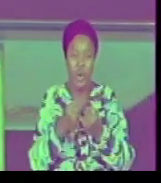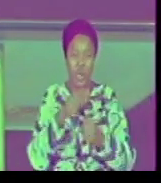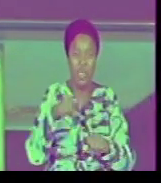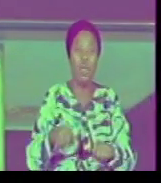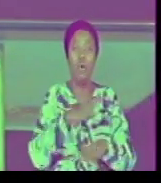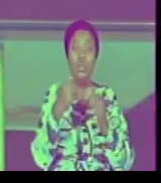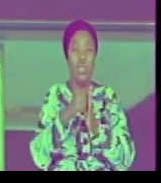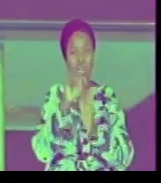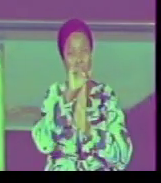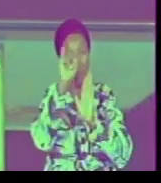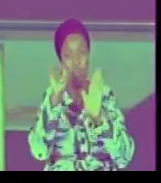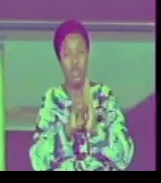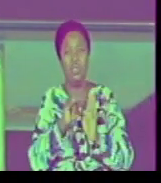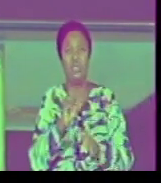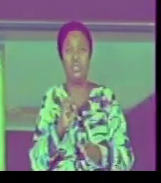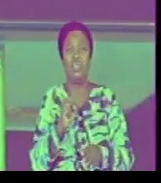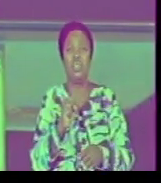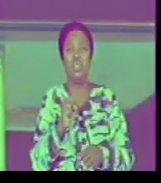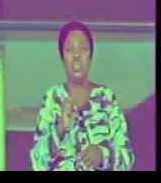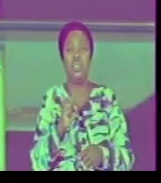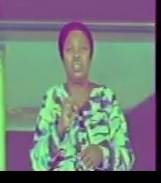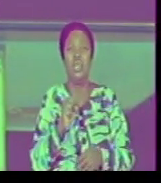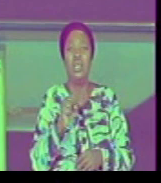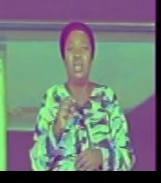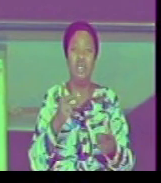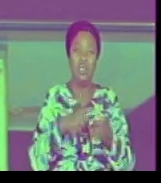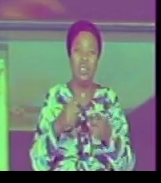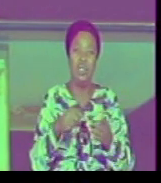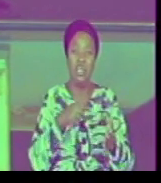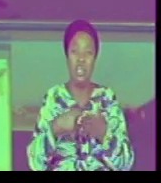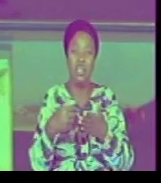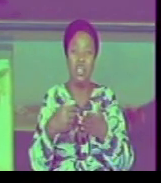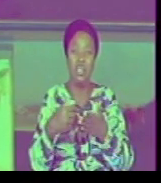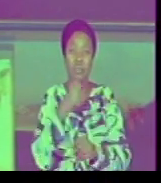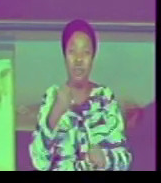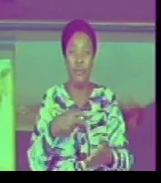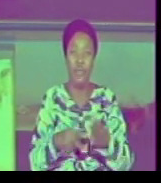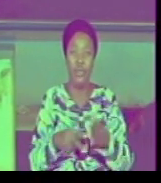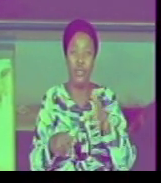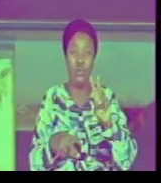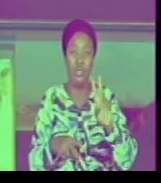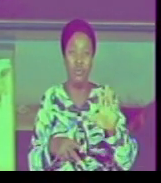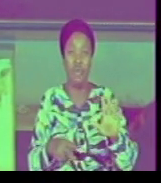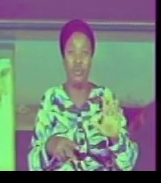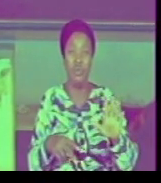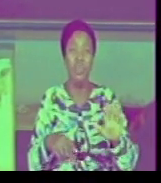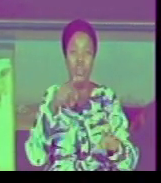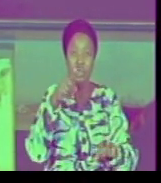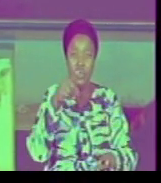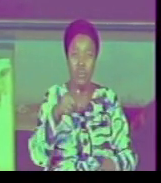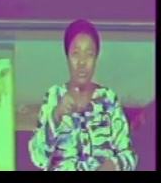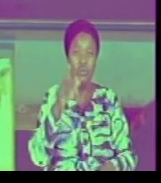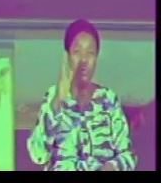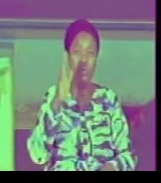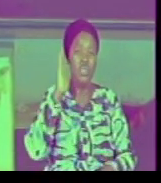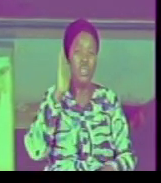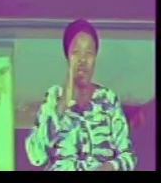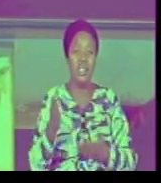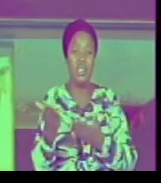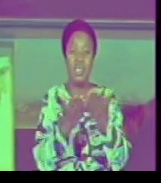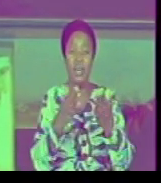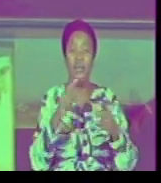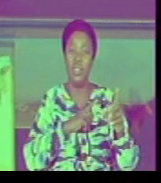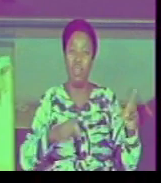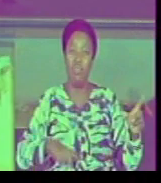verse 25, ye shall serve the Lord your God. Ye shall serve